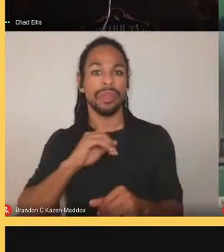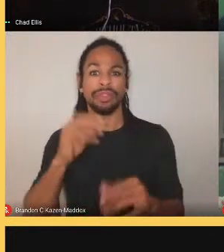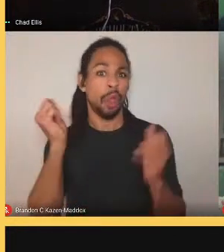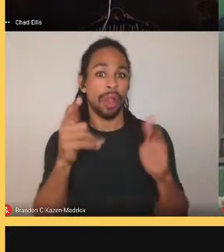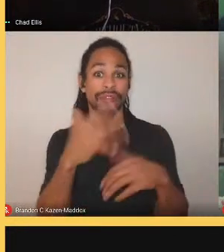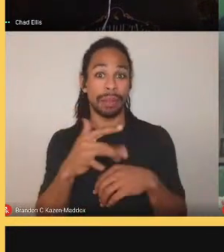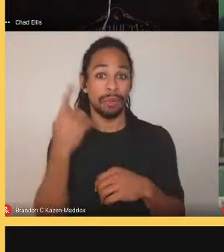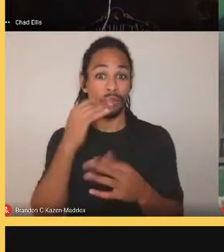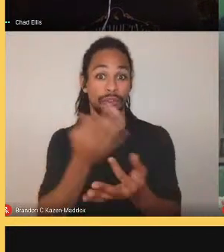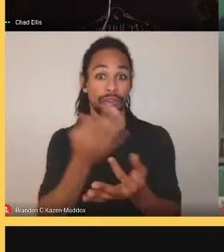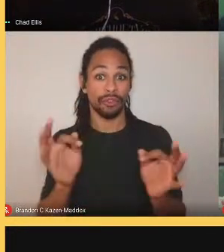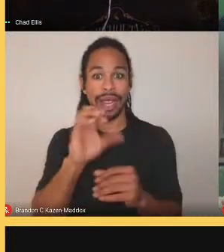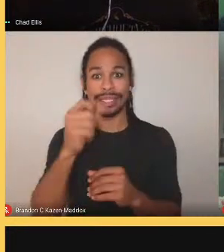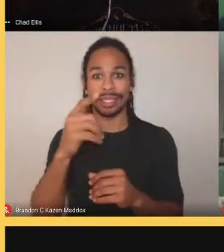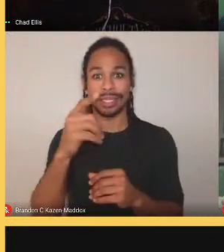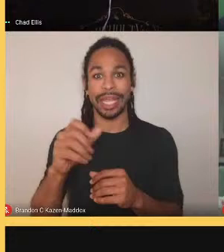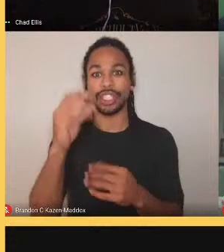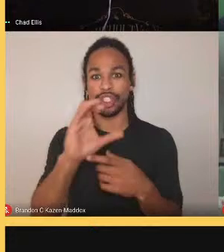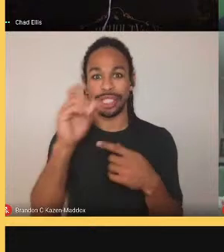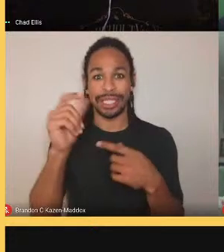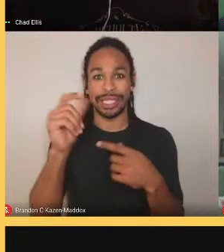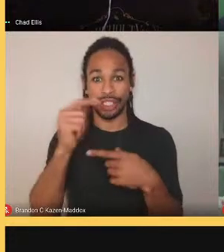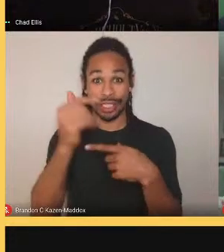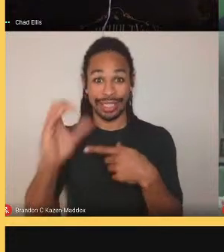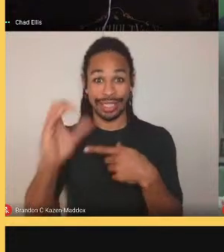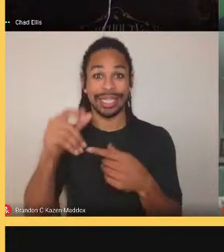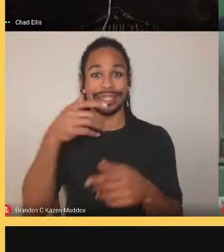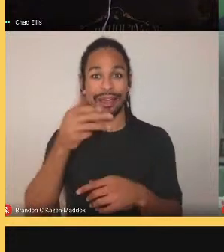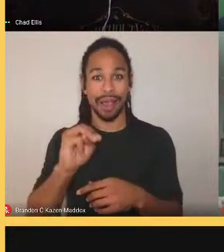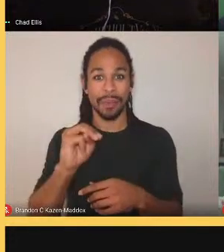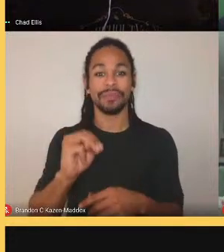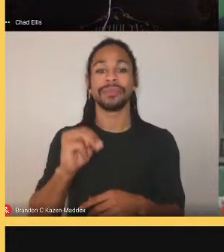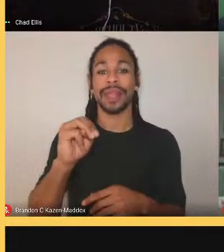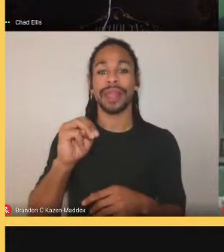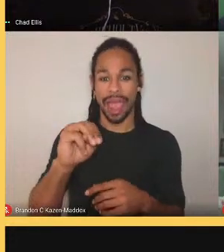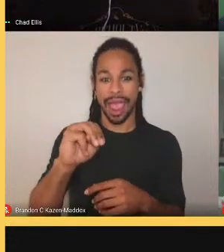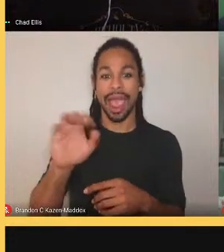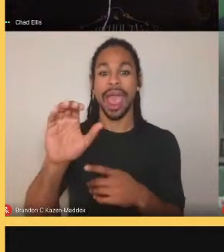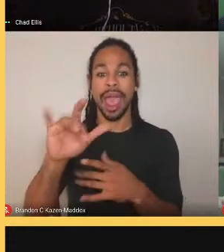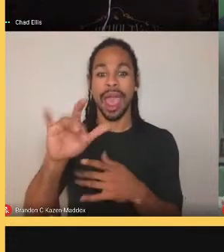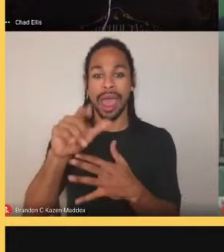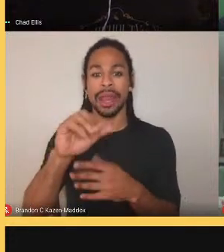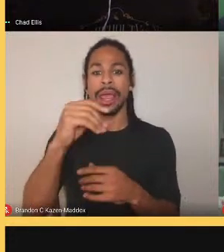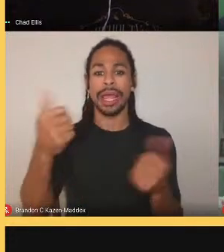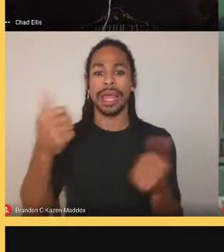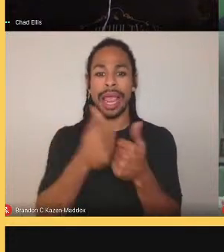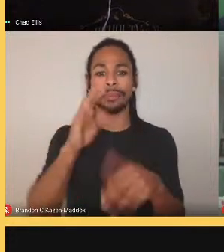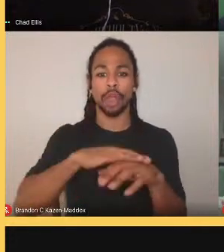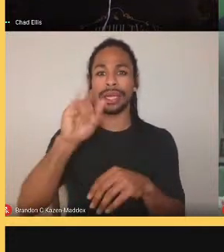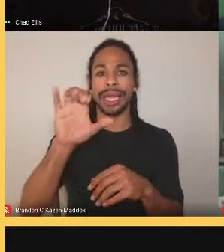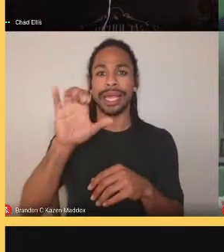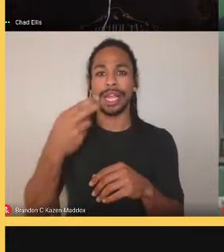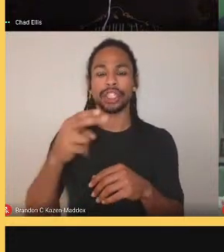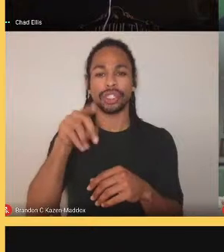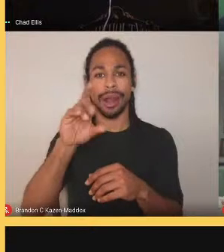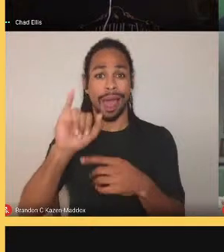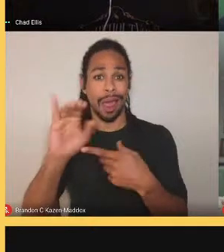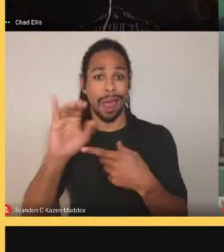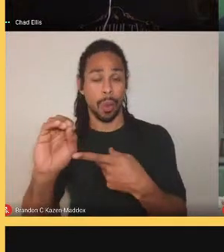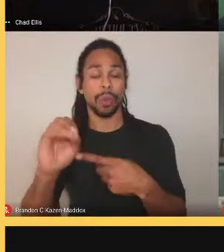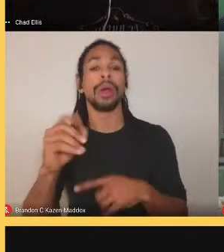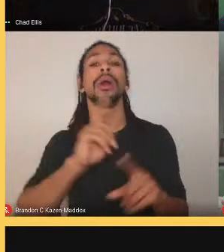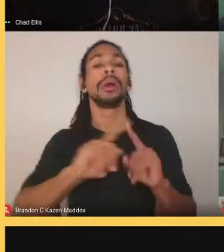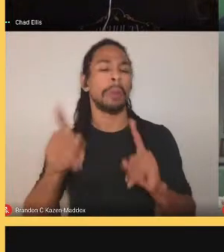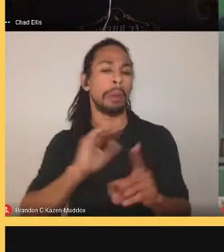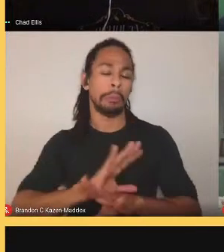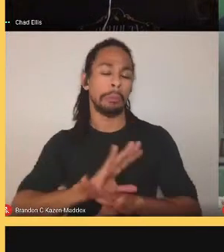sagegc.com/games on itch.io. Donations are welcome, but don't sweat it. The PDFs are free for you to check out and